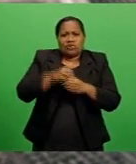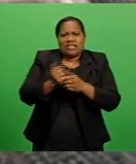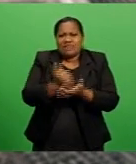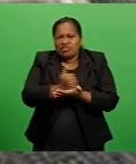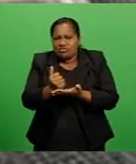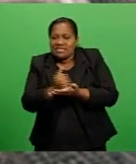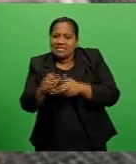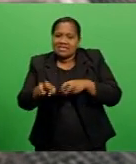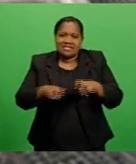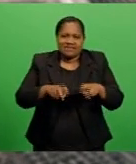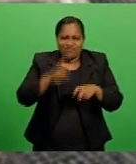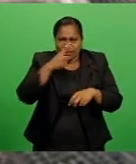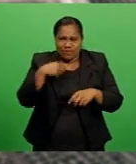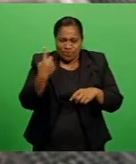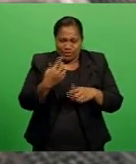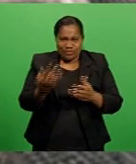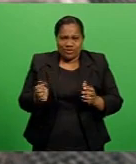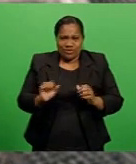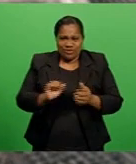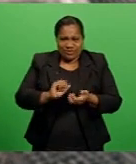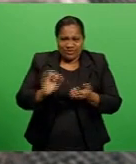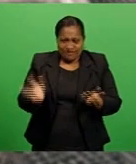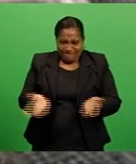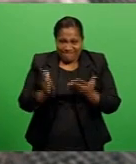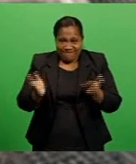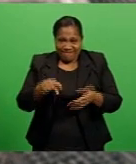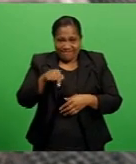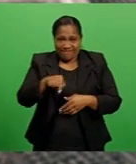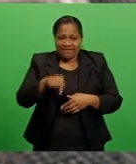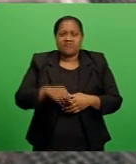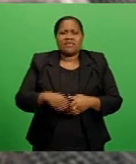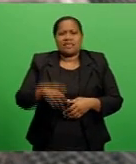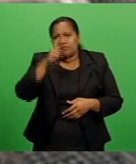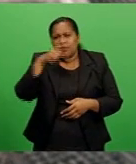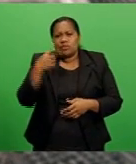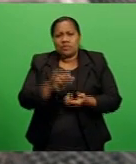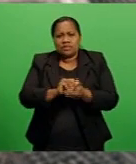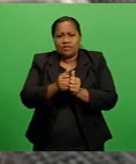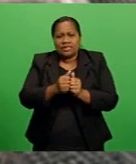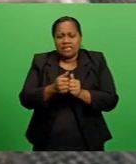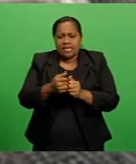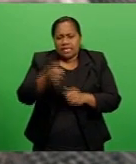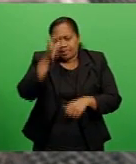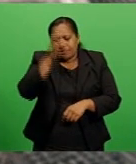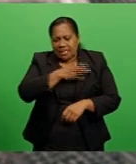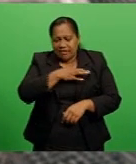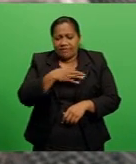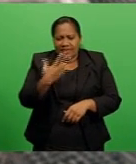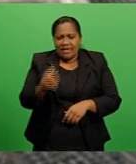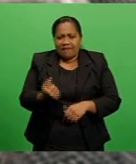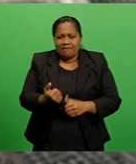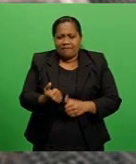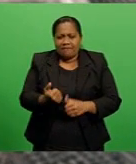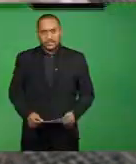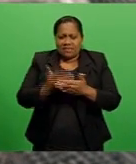athletes, those that remain at the helm of the sport believe there are much brighter days ahead. Tali Materakula